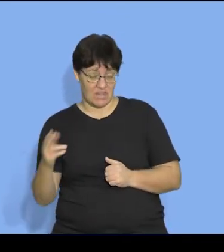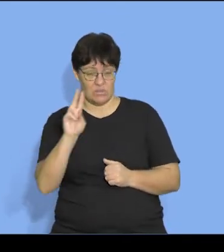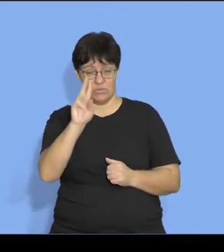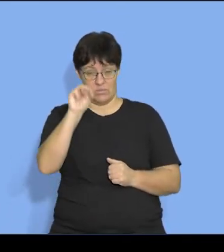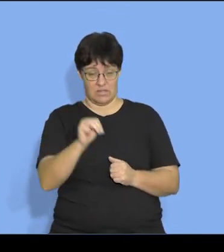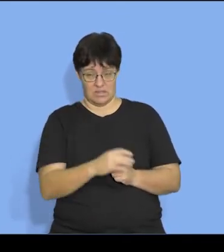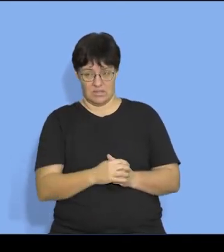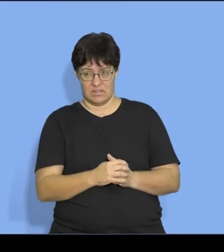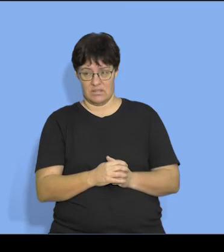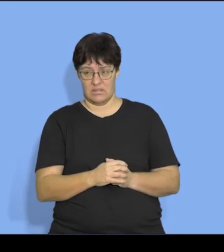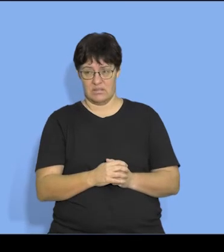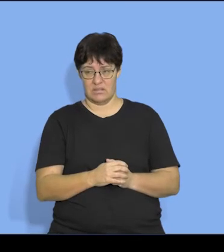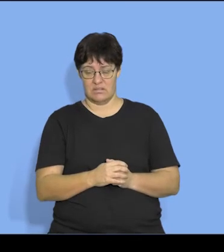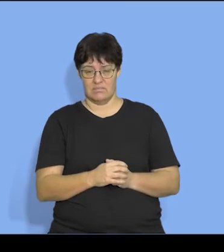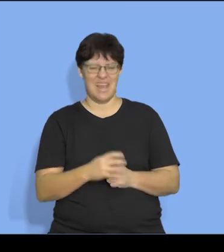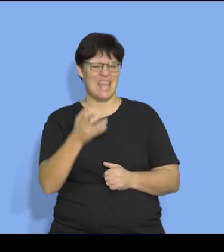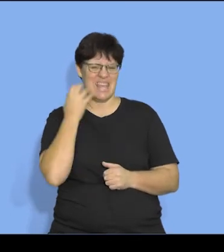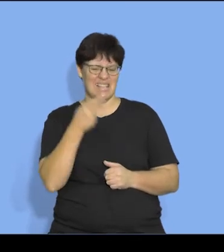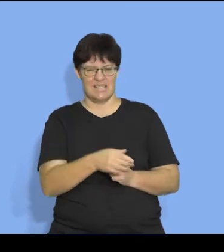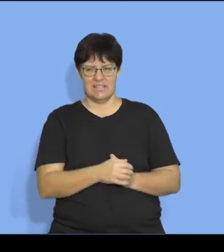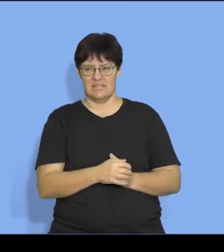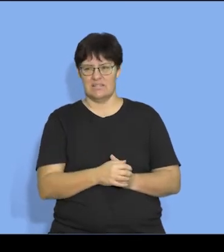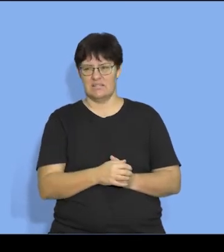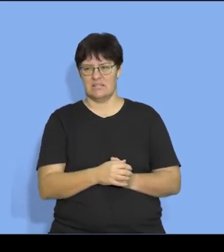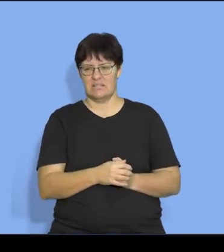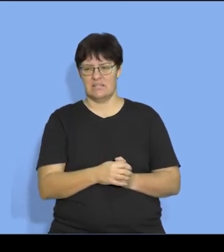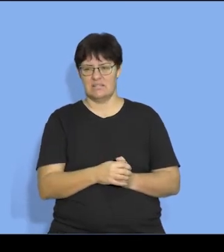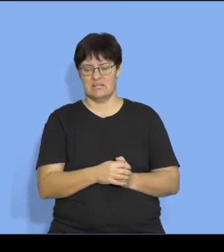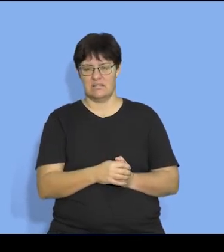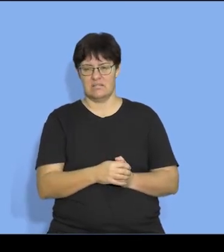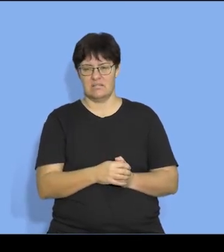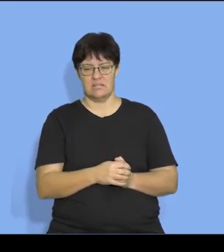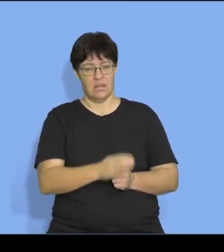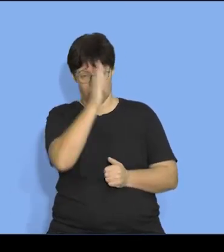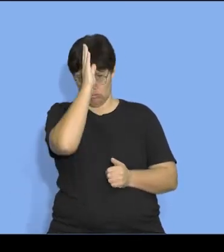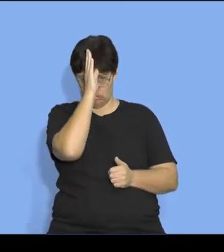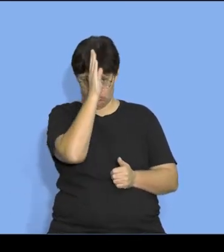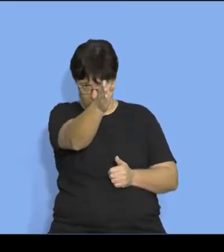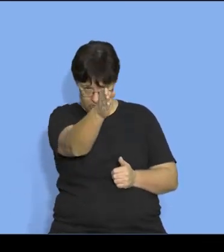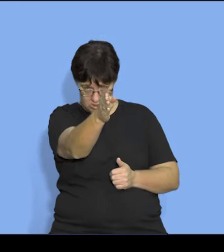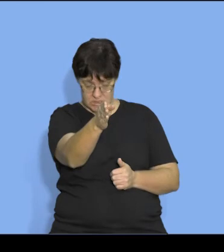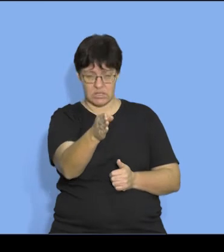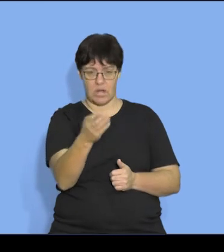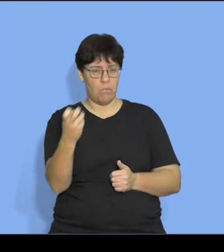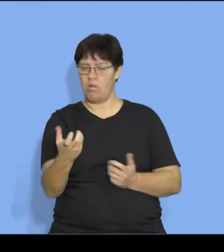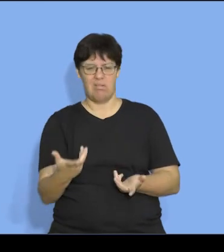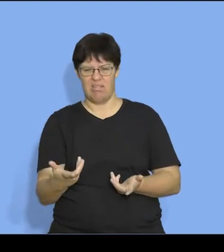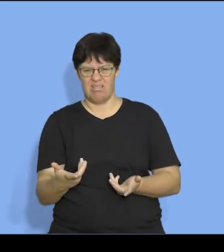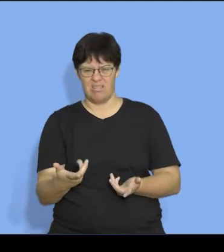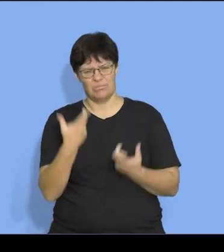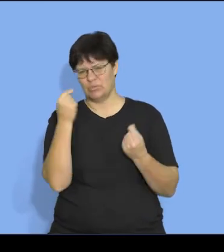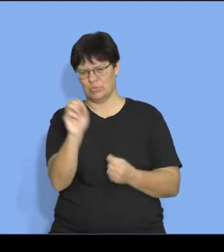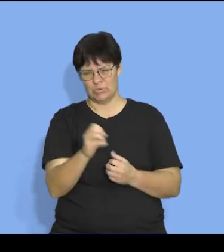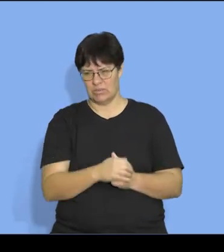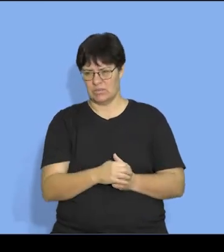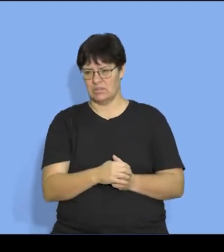right. But being a cat, she's not going to go in a straight line to the ball because that's not